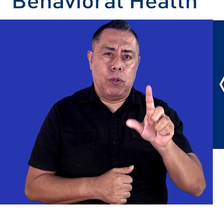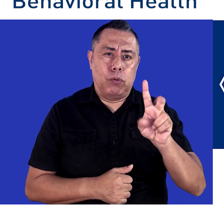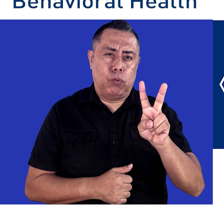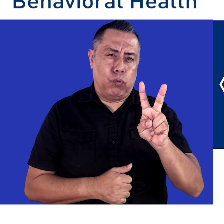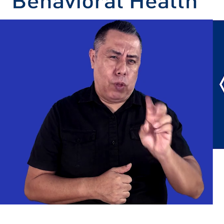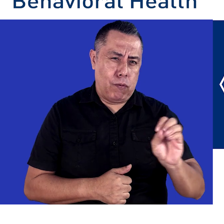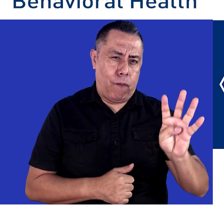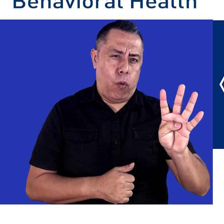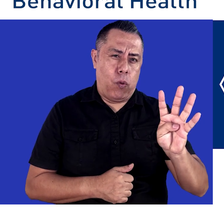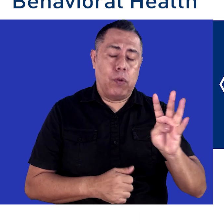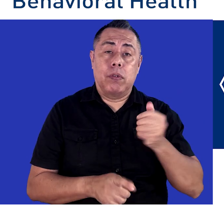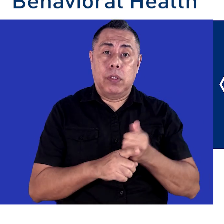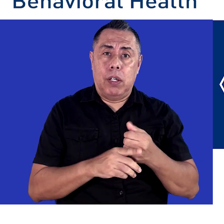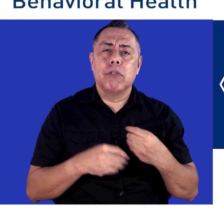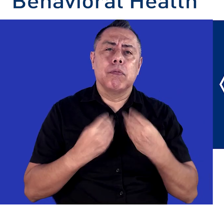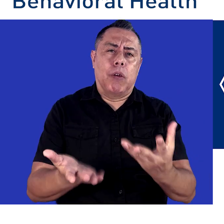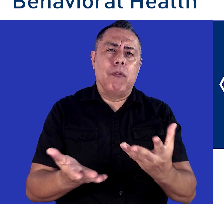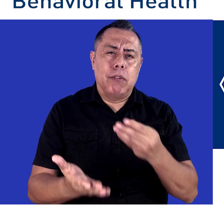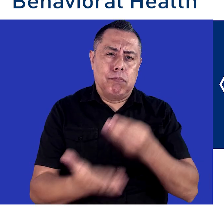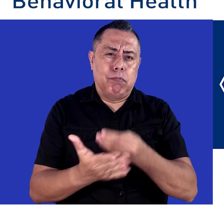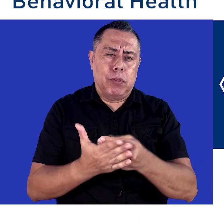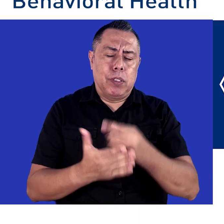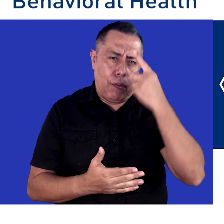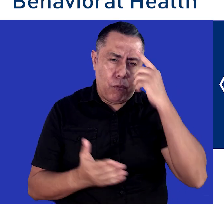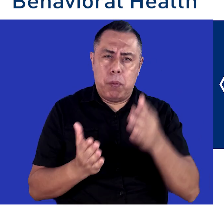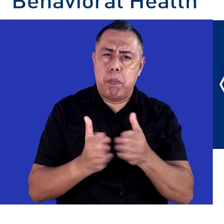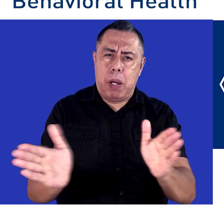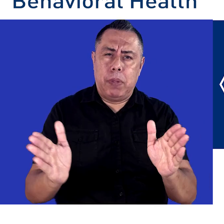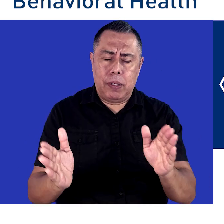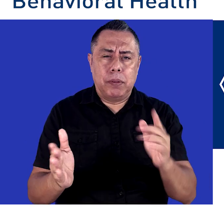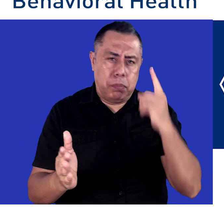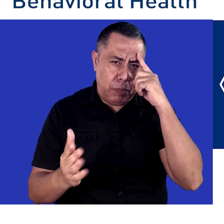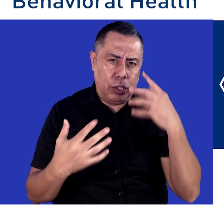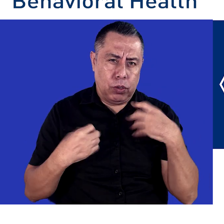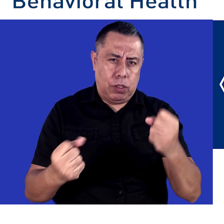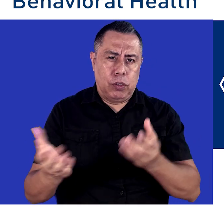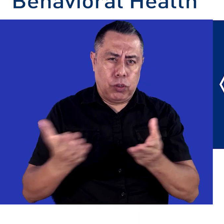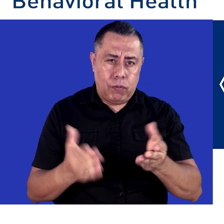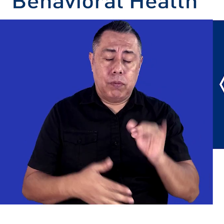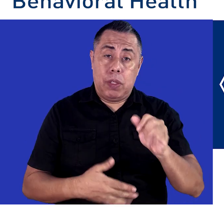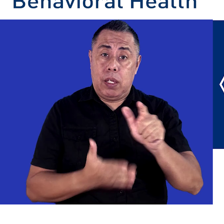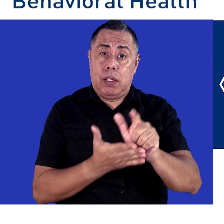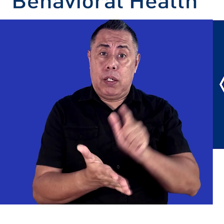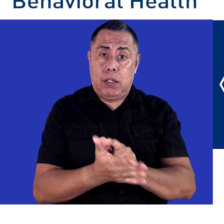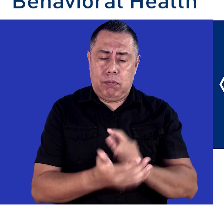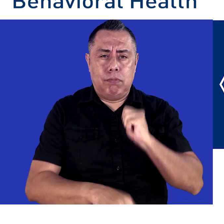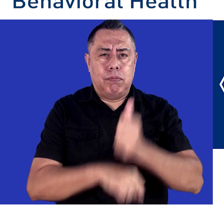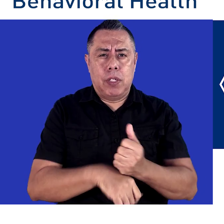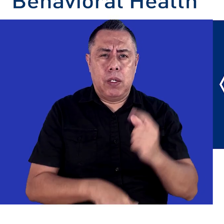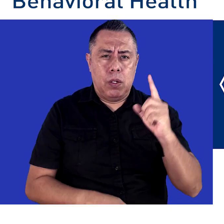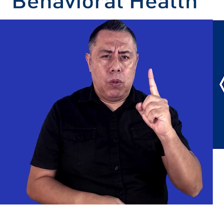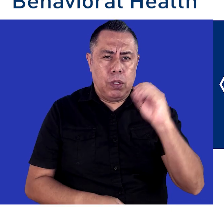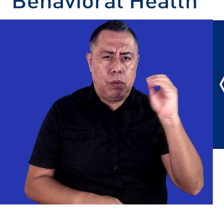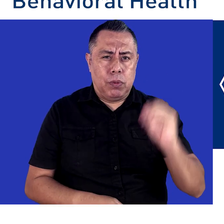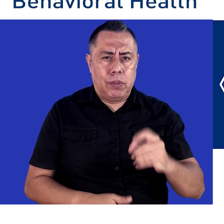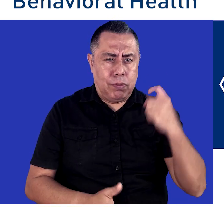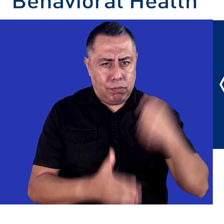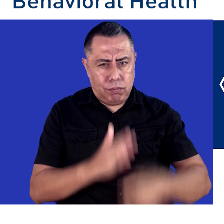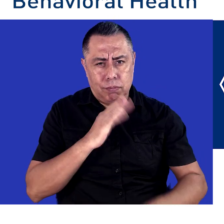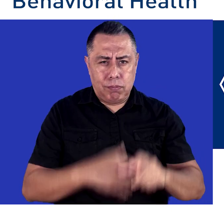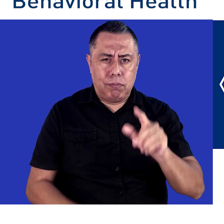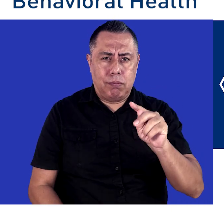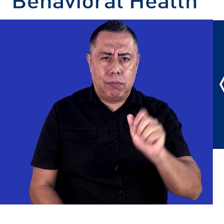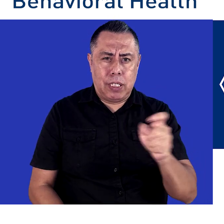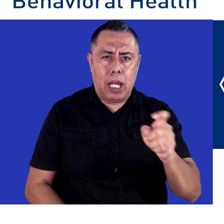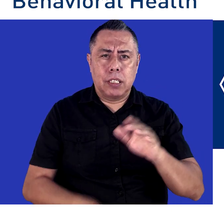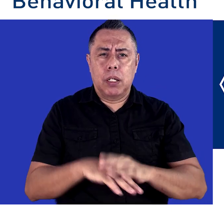2004 that provided specific funding for public mental health services. The act imposed a 1% taxation on